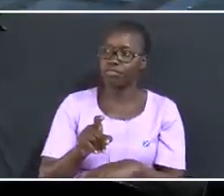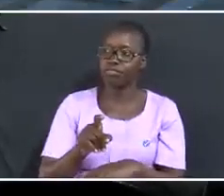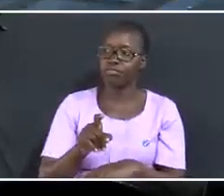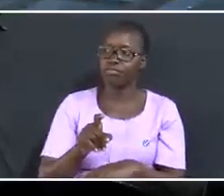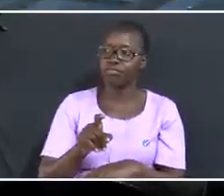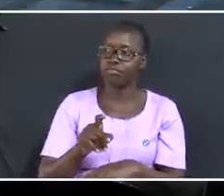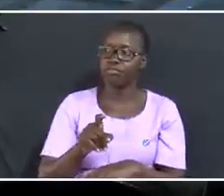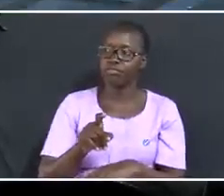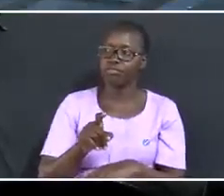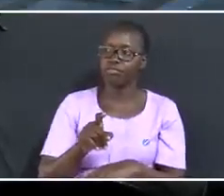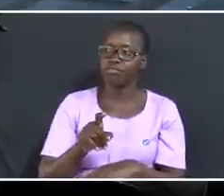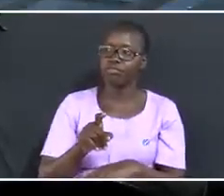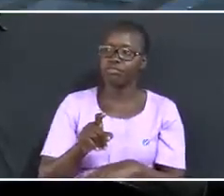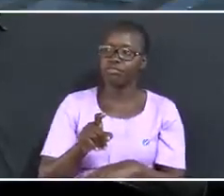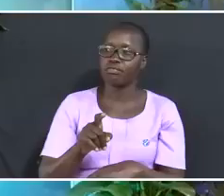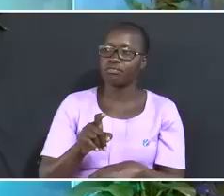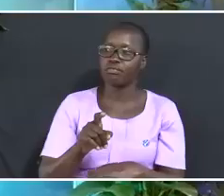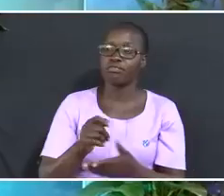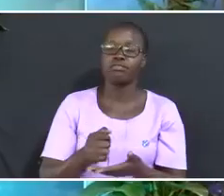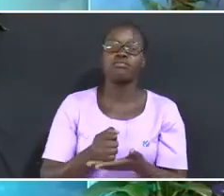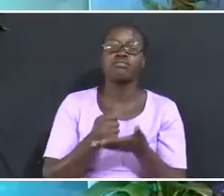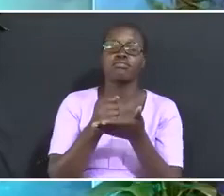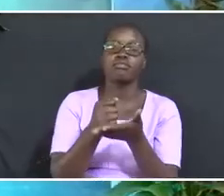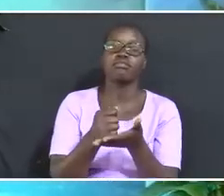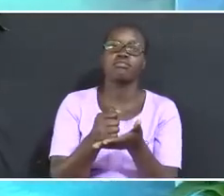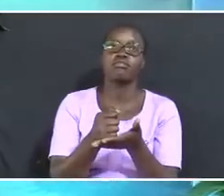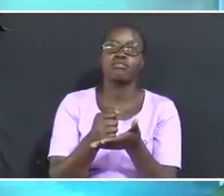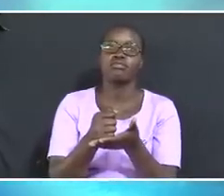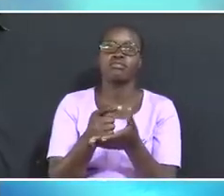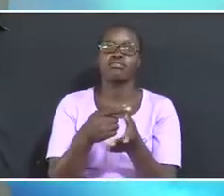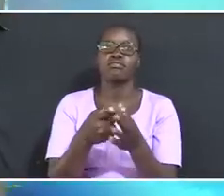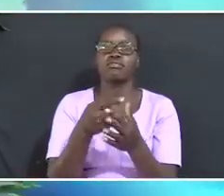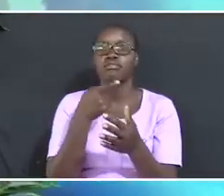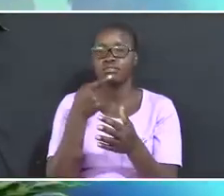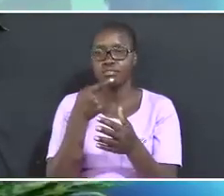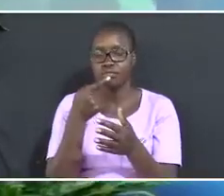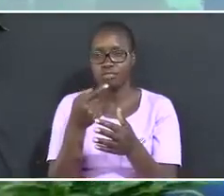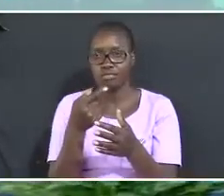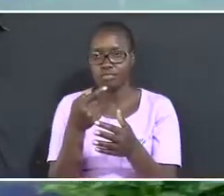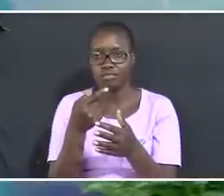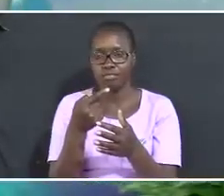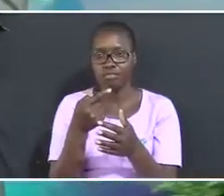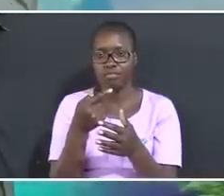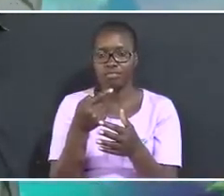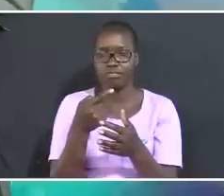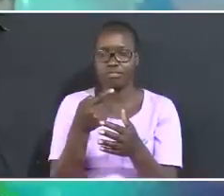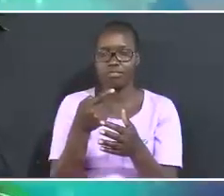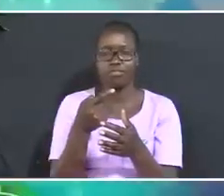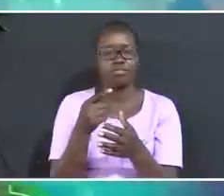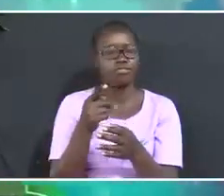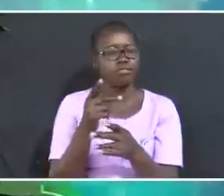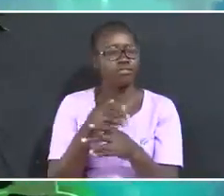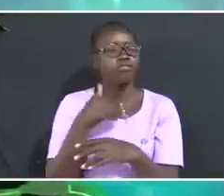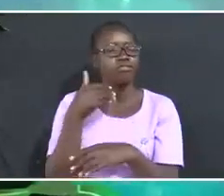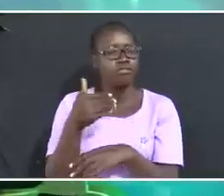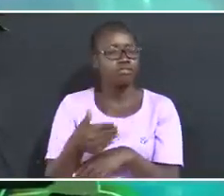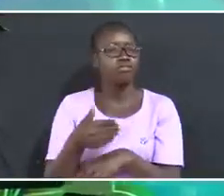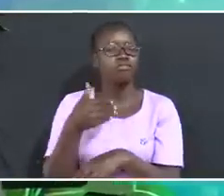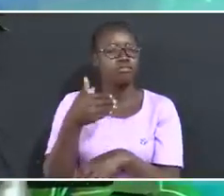we must intervene. And then they said, they kept